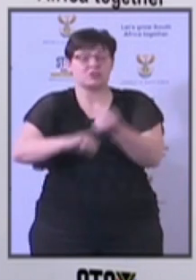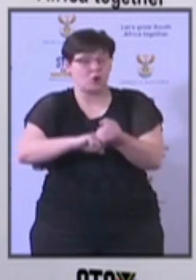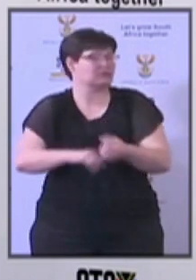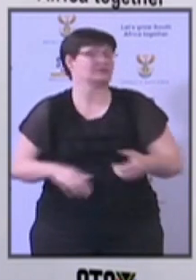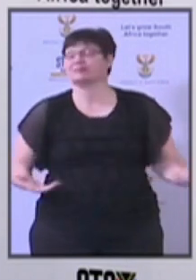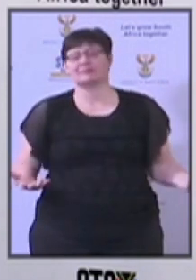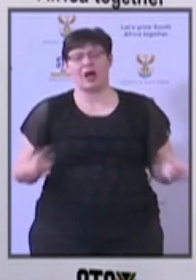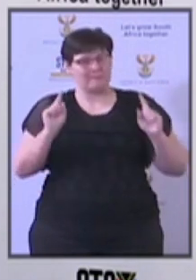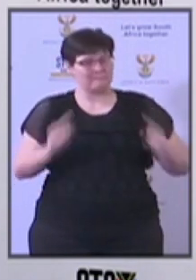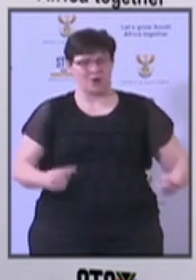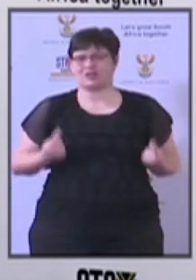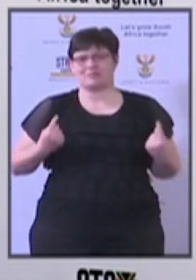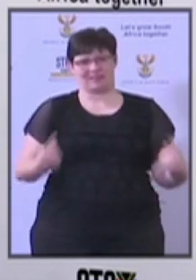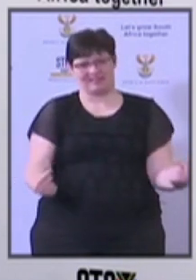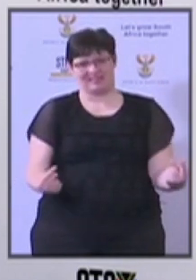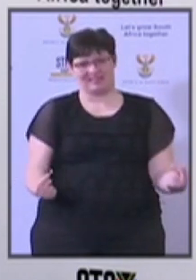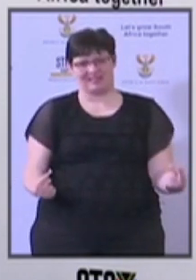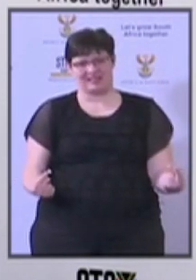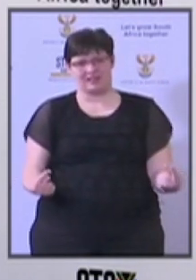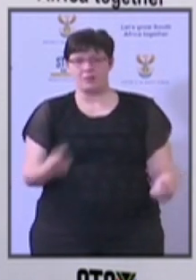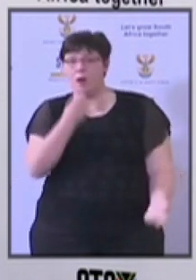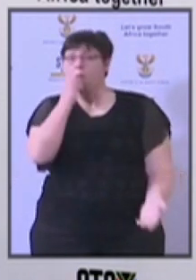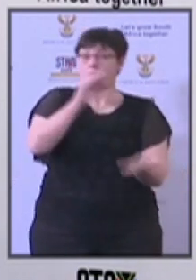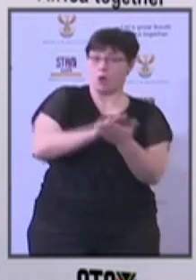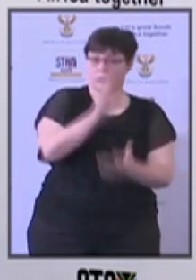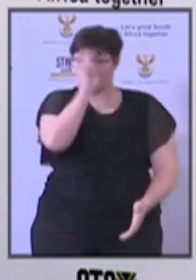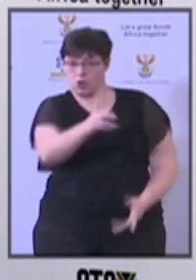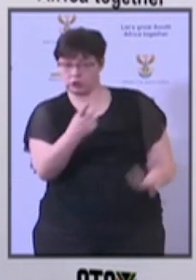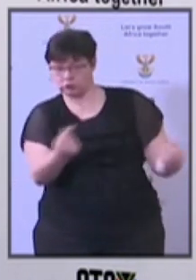not been possible, and we have never promised it.